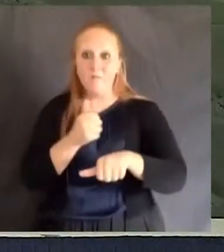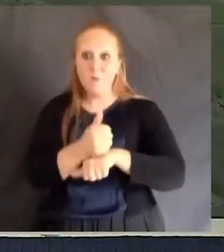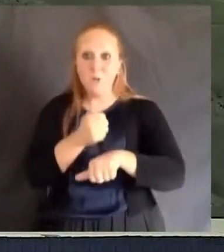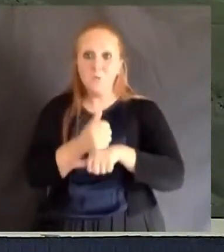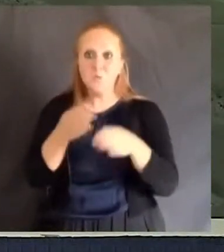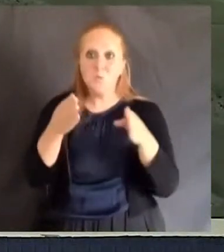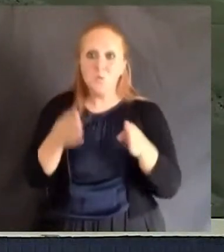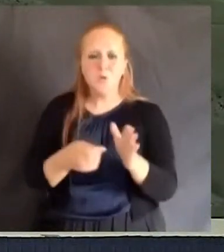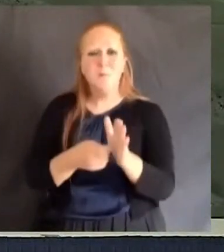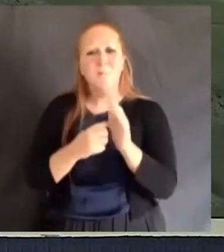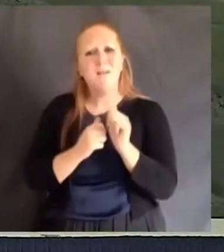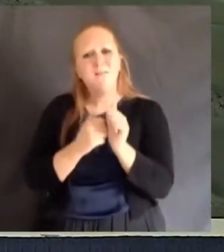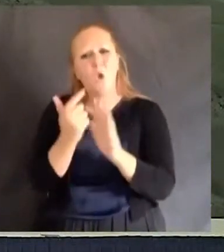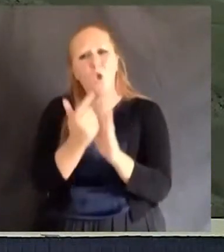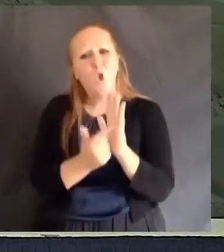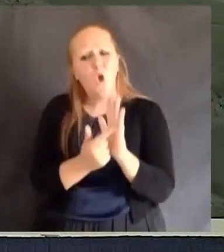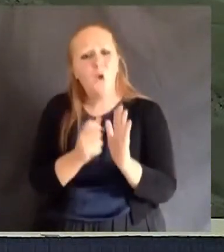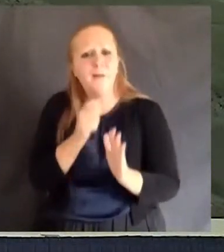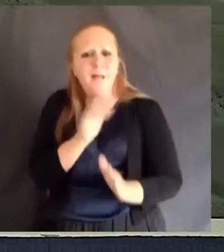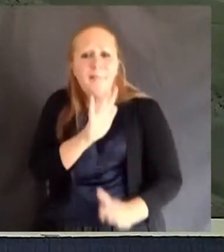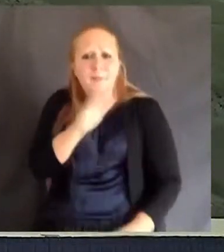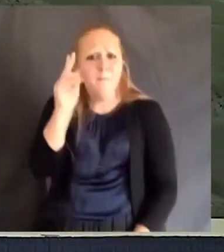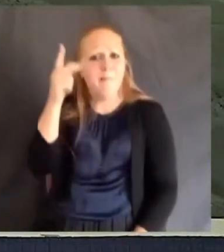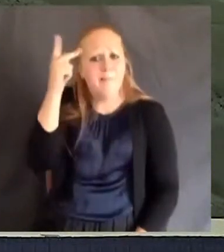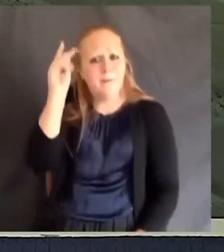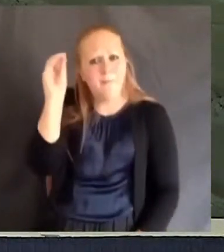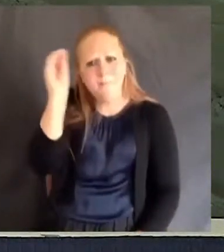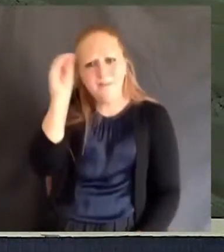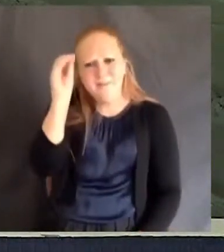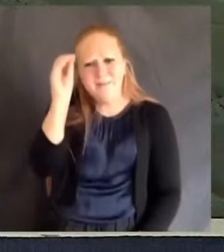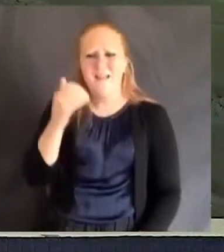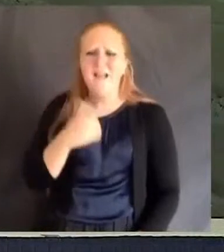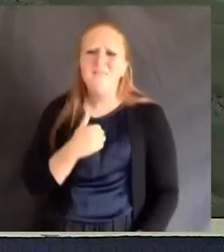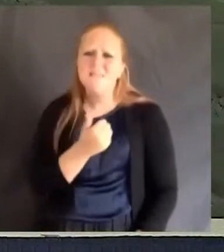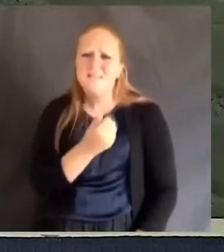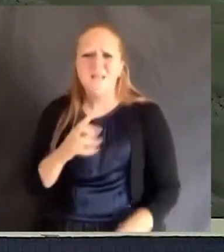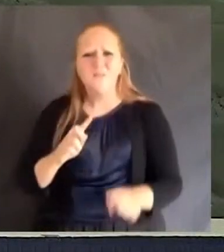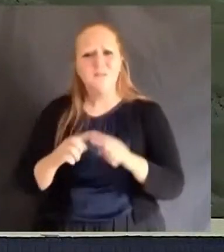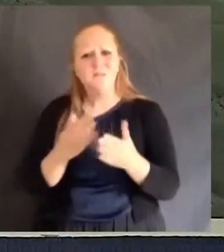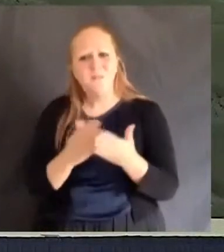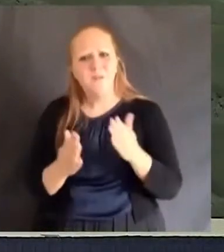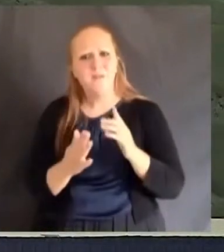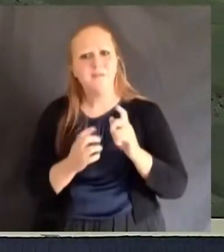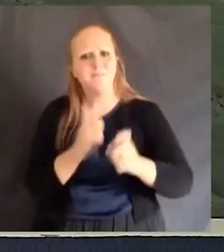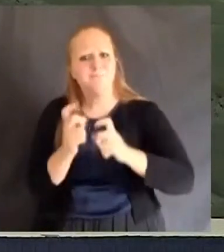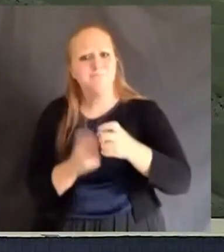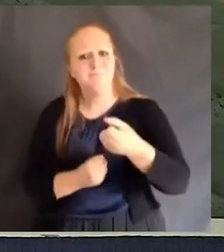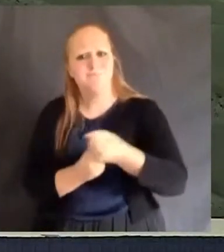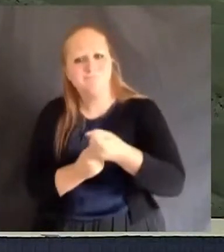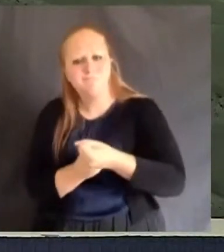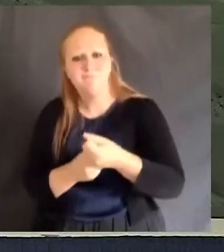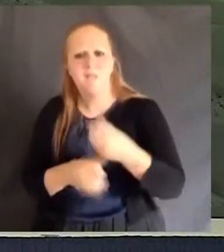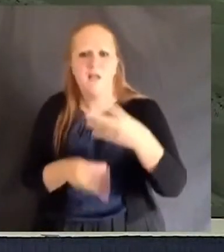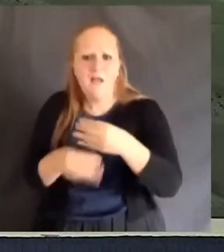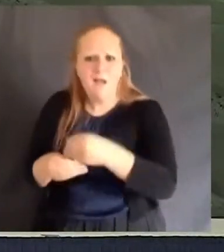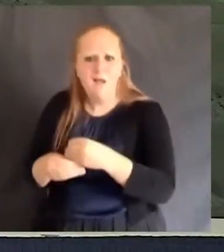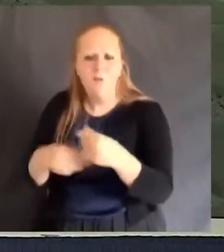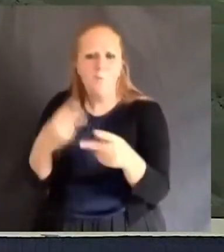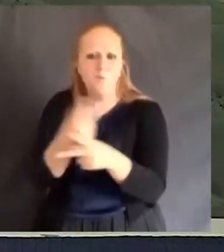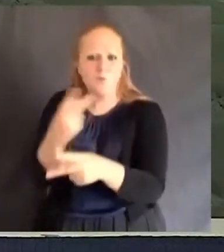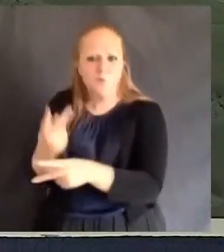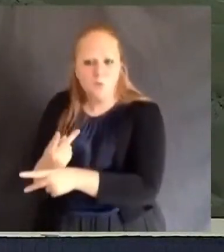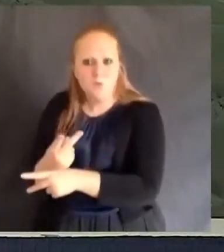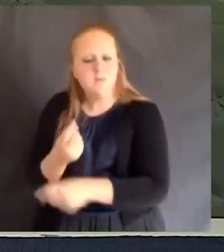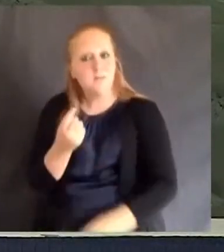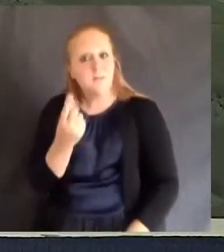think there are a number of contributing factors. And I think one of the situations we really have to address is the relationship